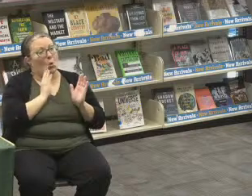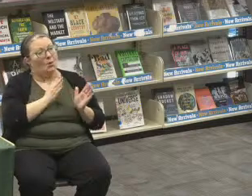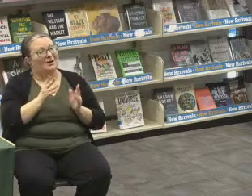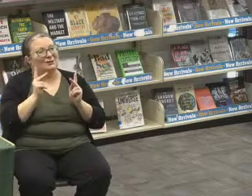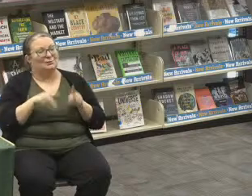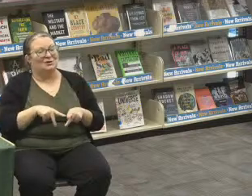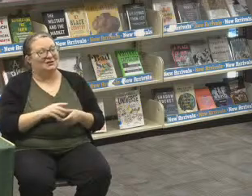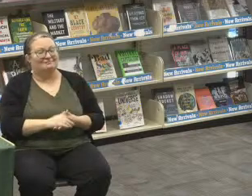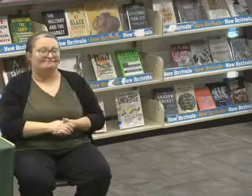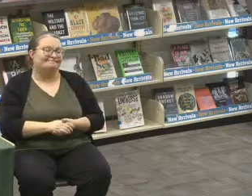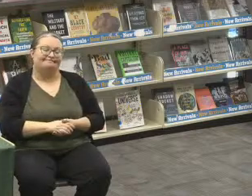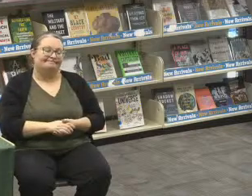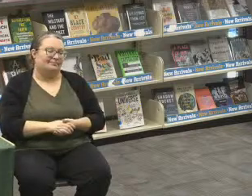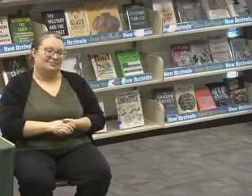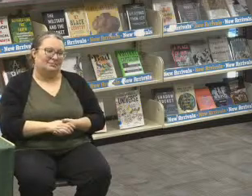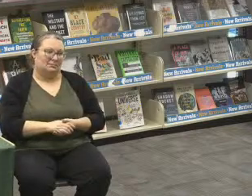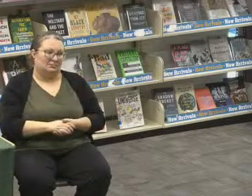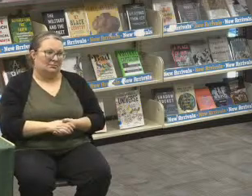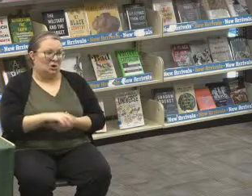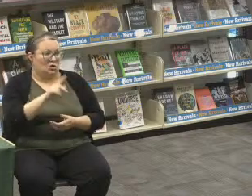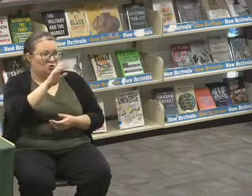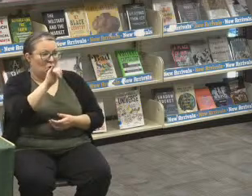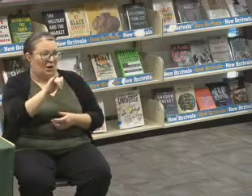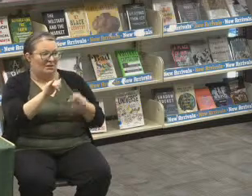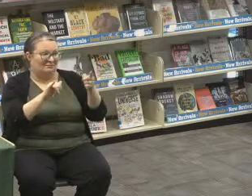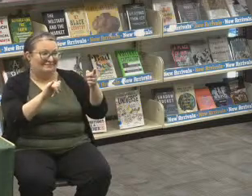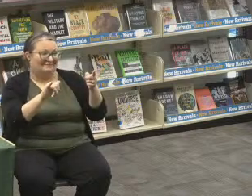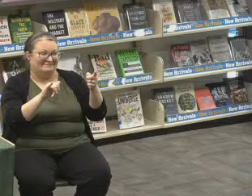organized person. I don't know. What do you think, Troy?